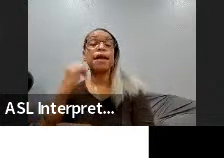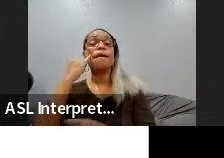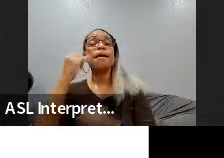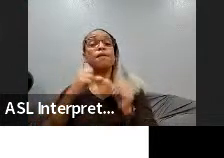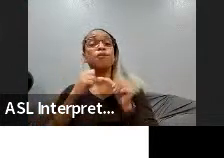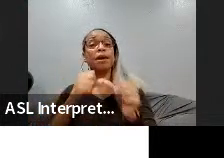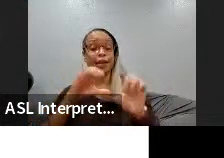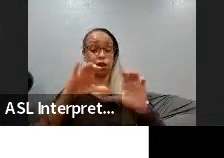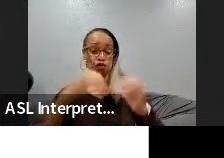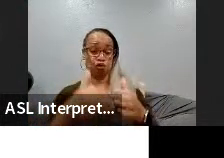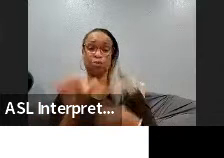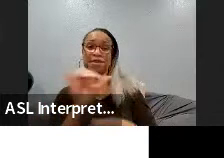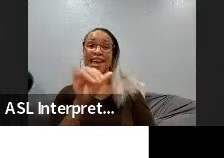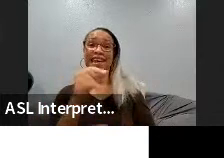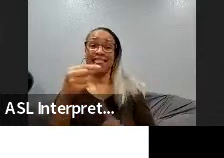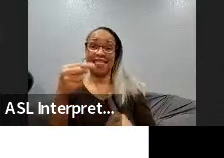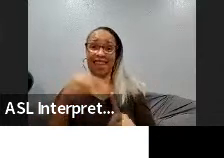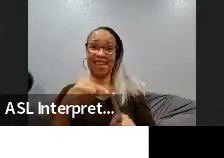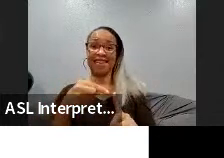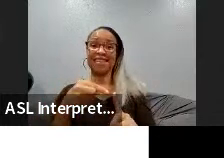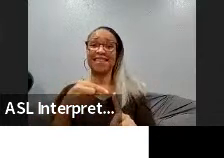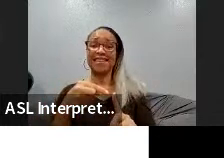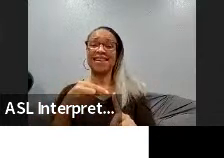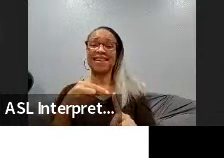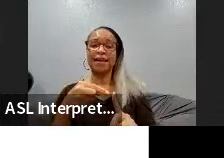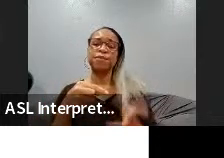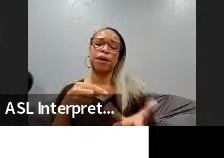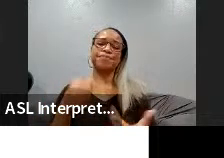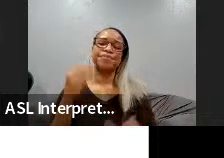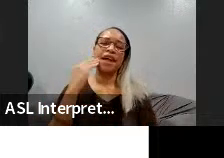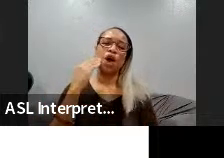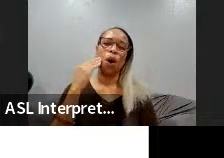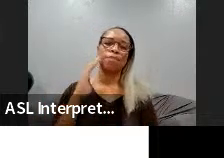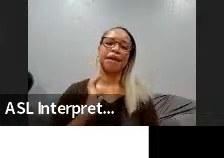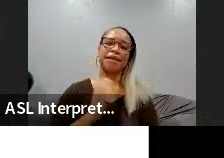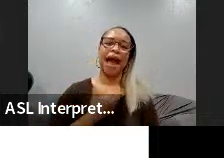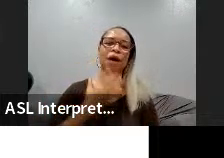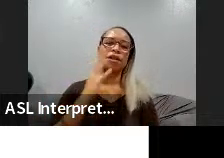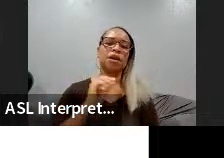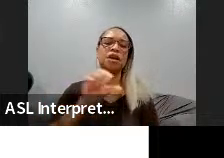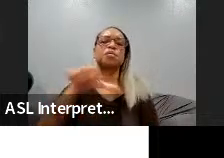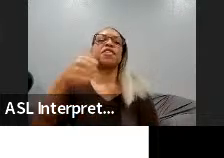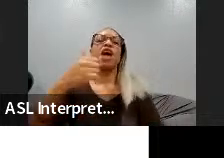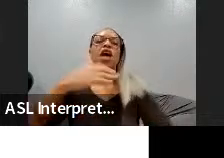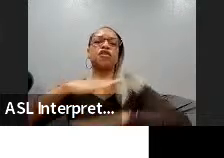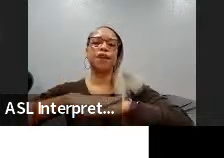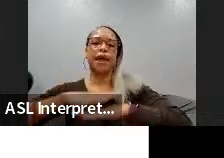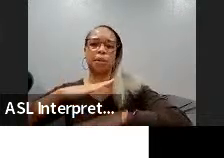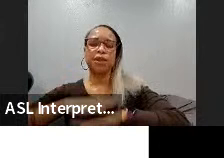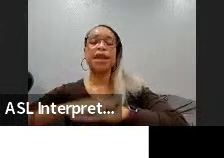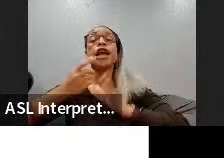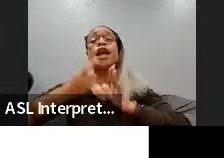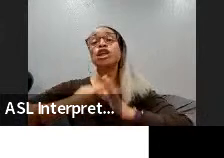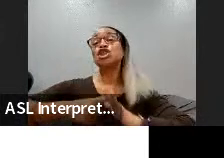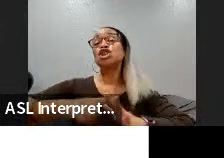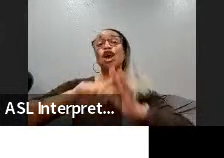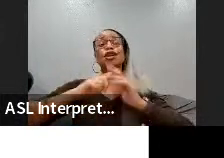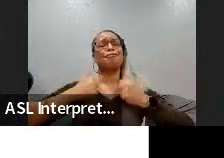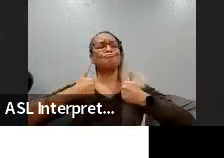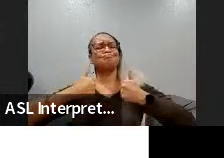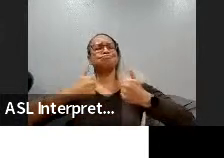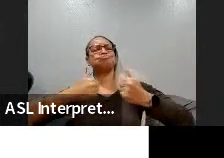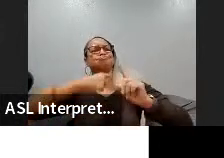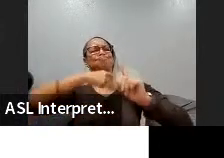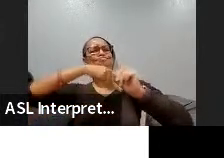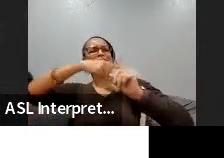like this, and I know this has been our experience at other tables similar to with public health, that it starts off well, right, where there's a